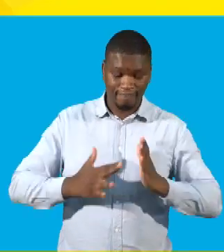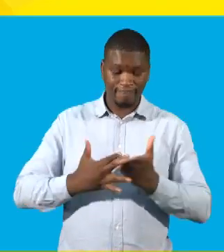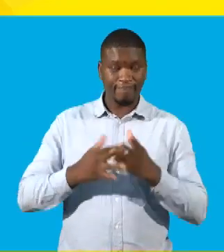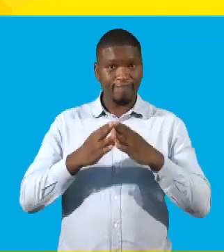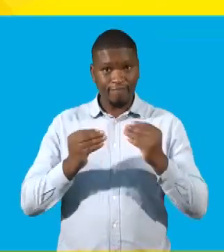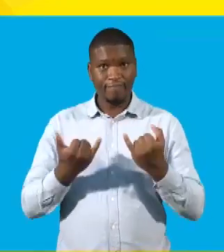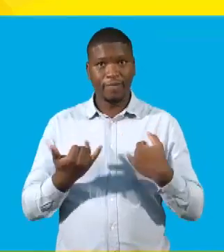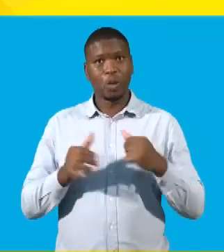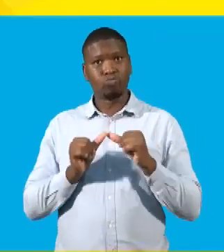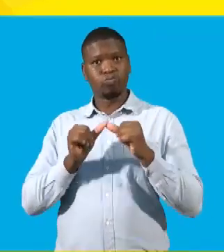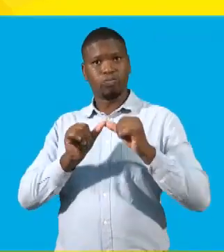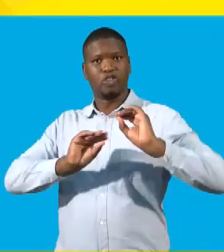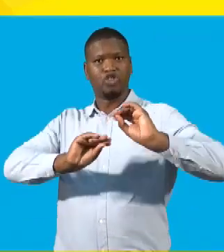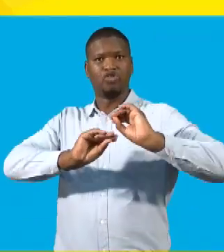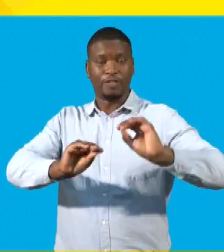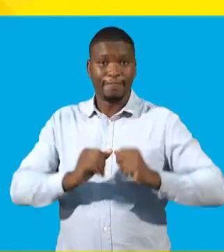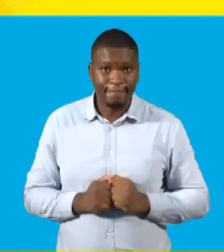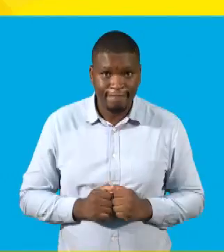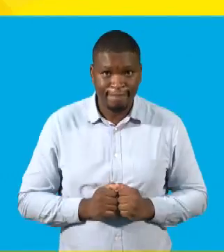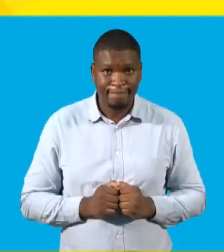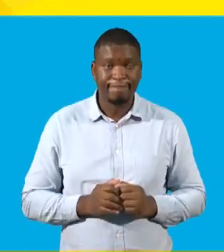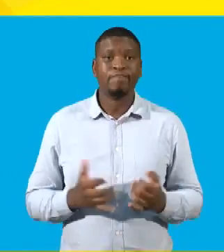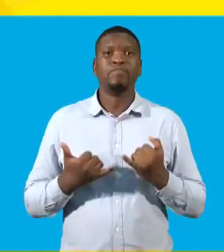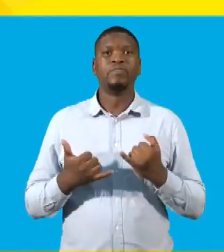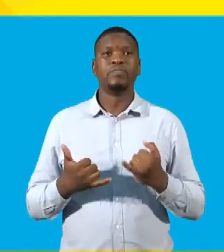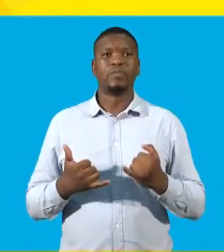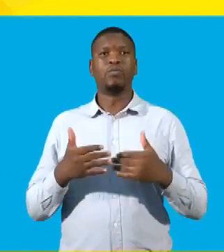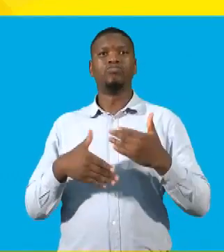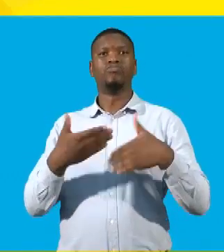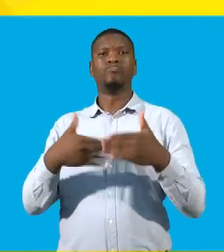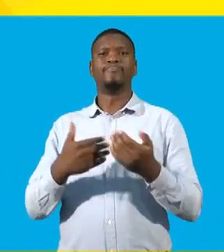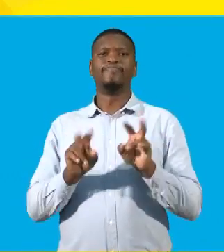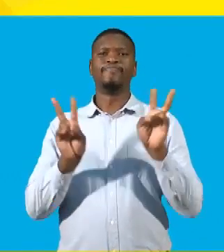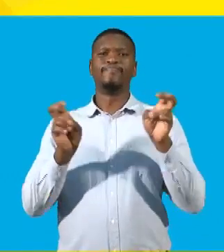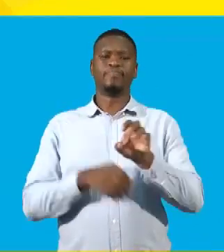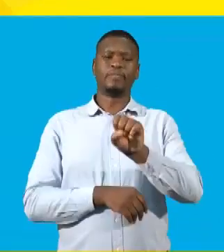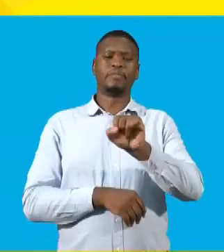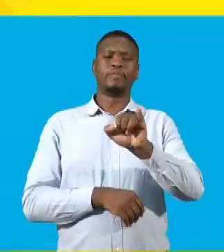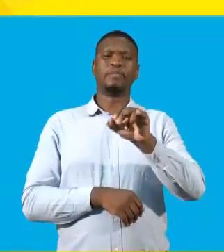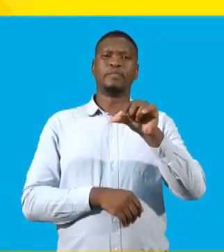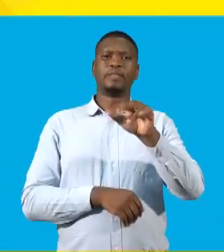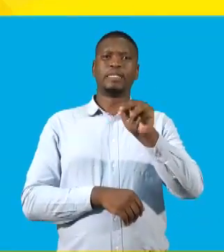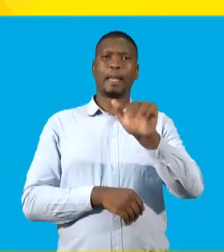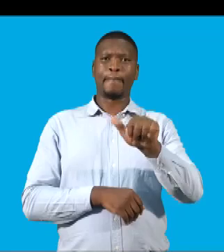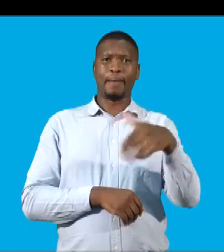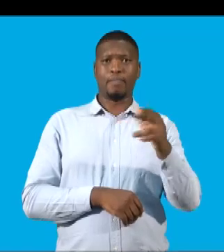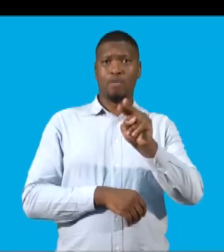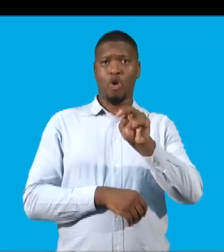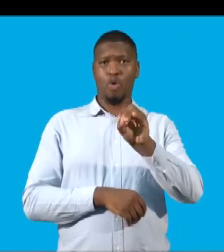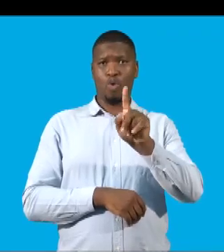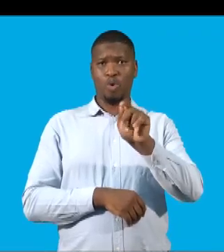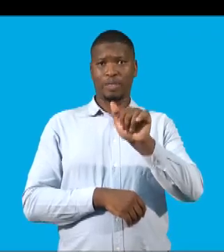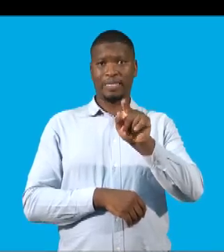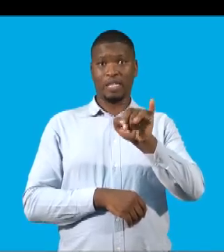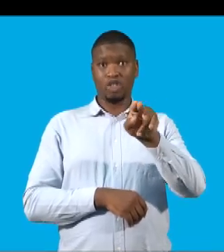Welcome back from the ad break, and let's continue with our lesson. So now we are going to move on to that sigma notation. Let's get